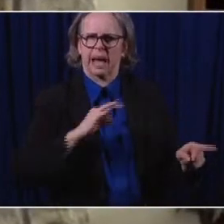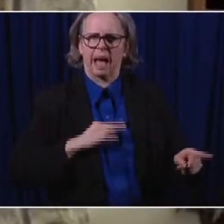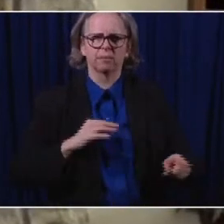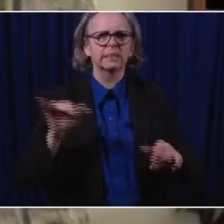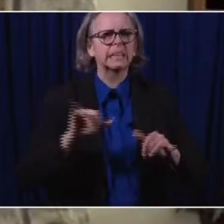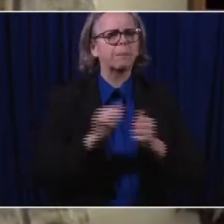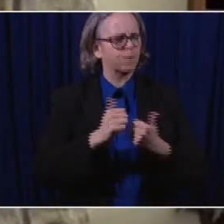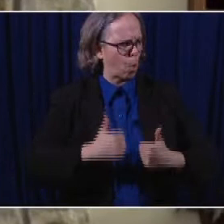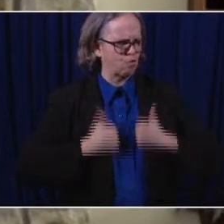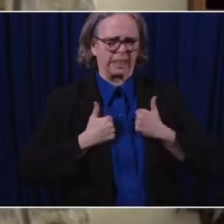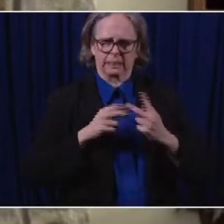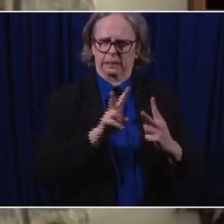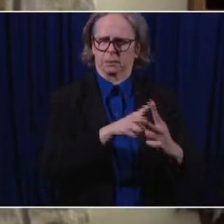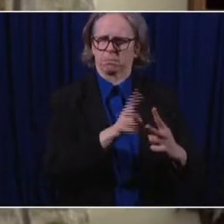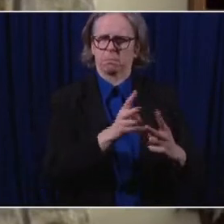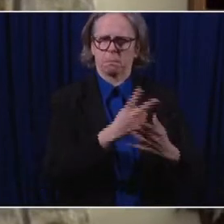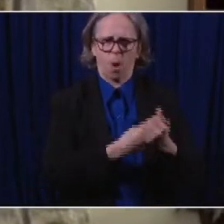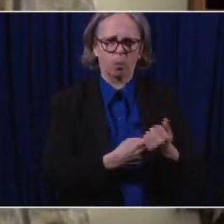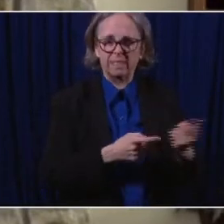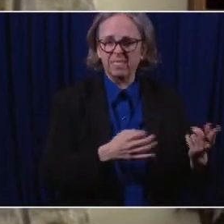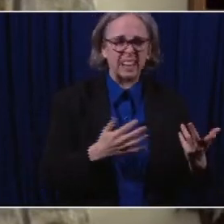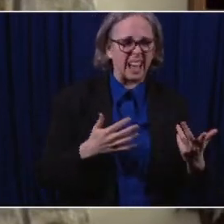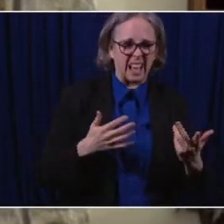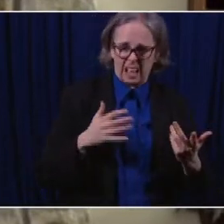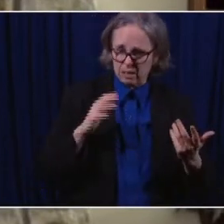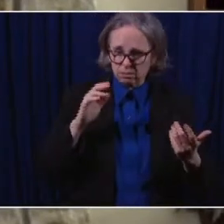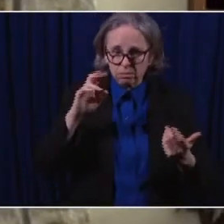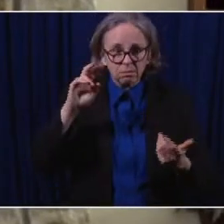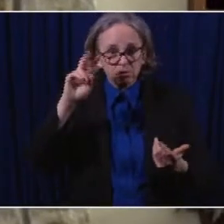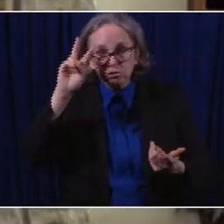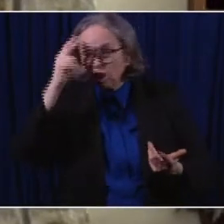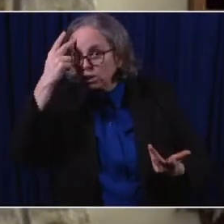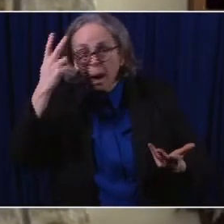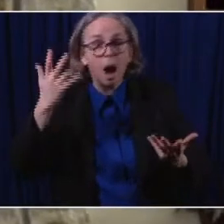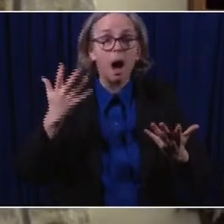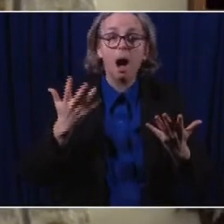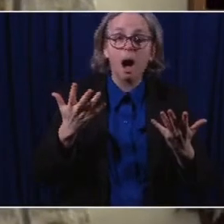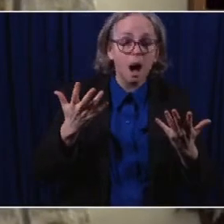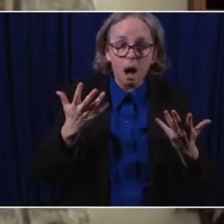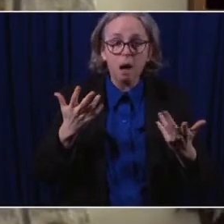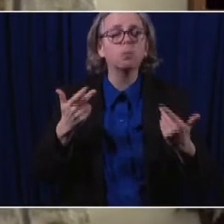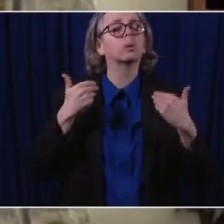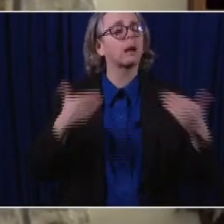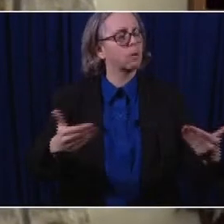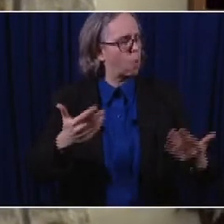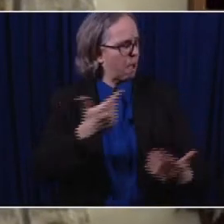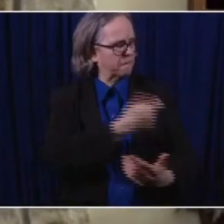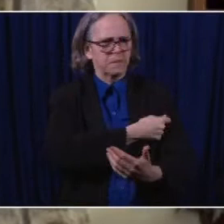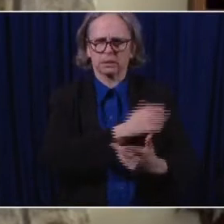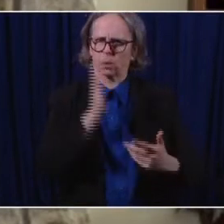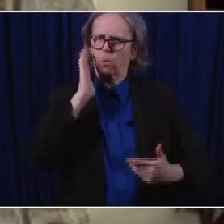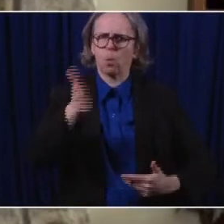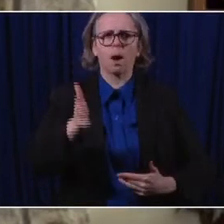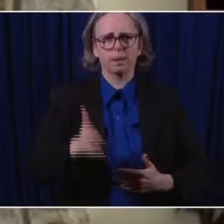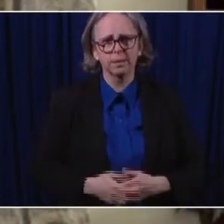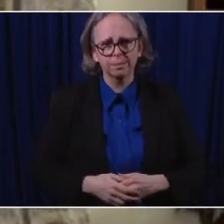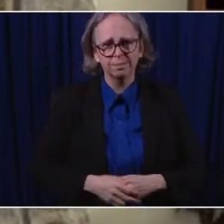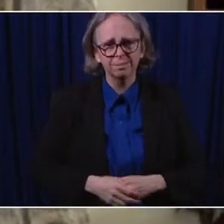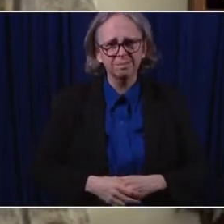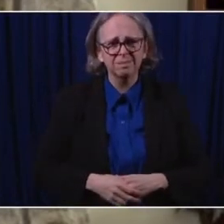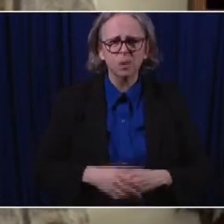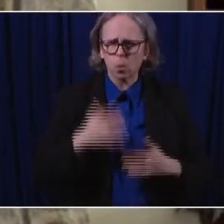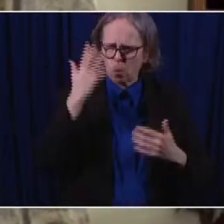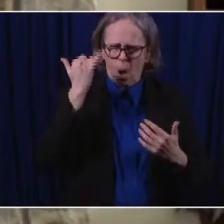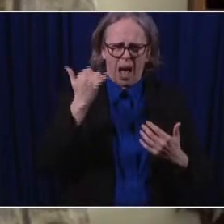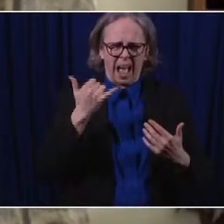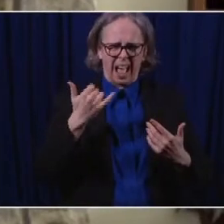not to take it before and has changed her mind or his mind, because over half the deaths have come out of nursing homes. So a work